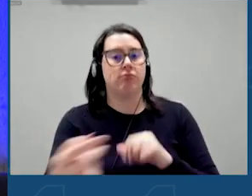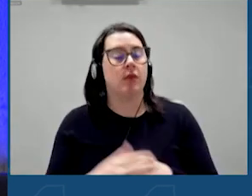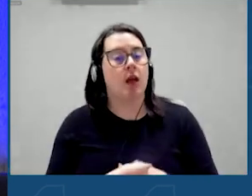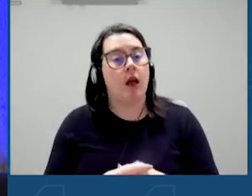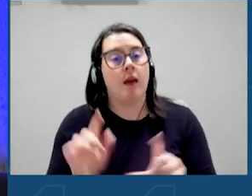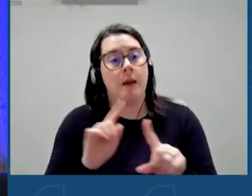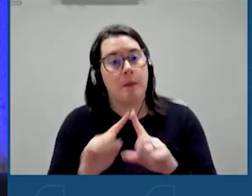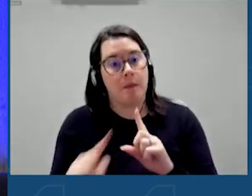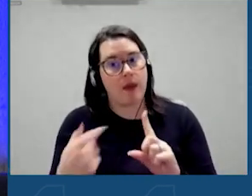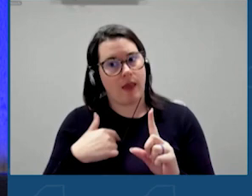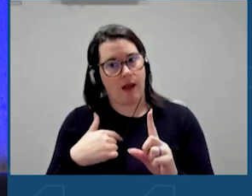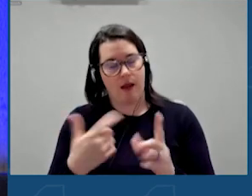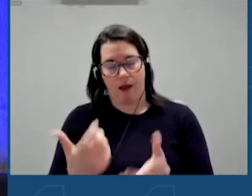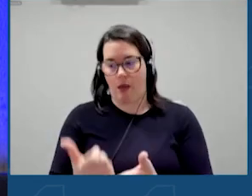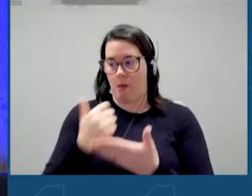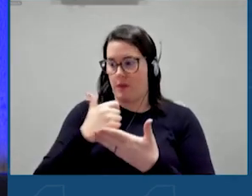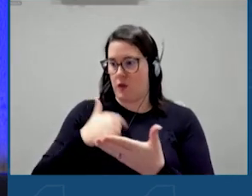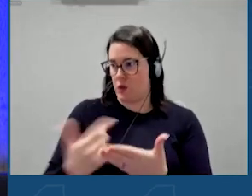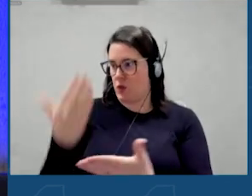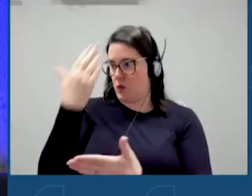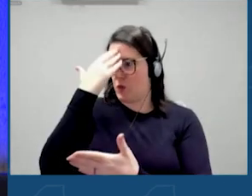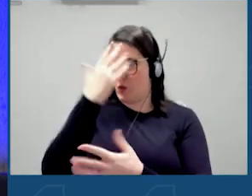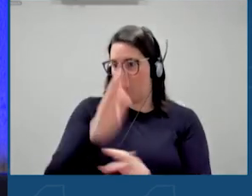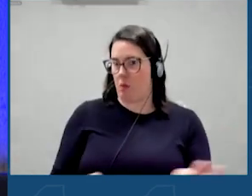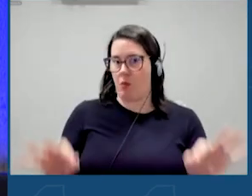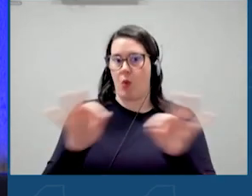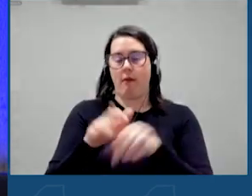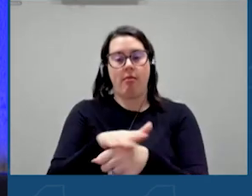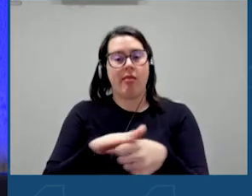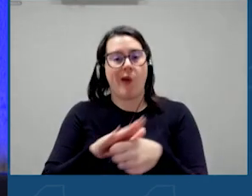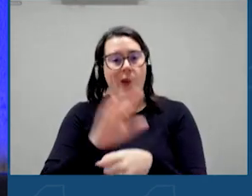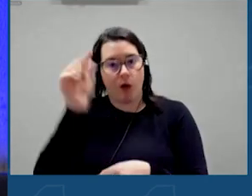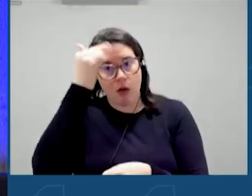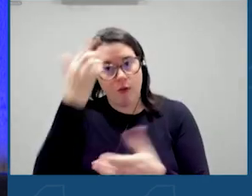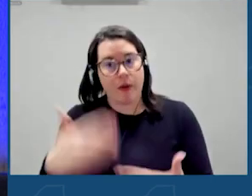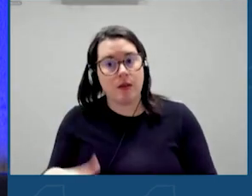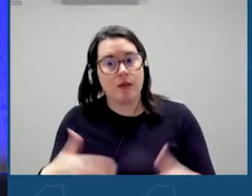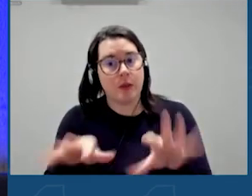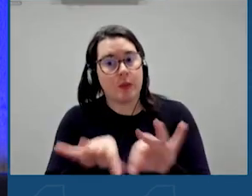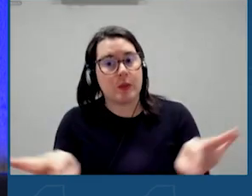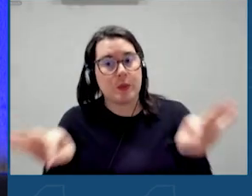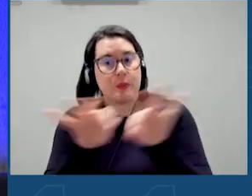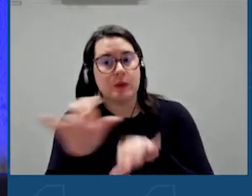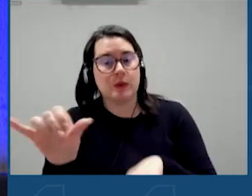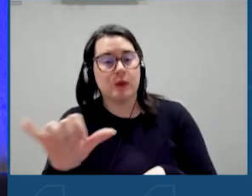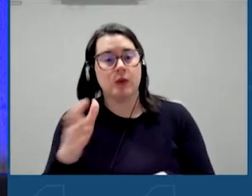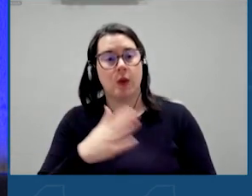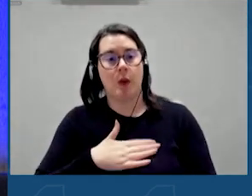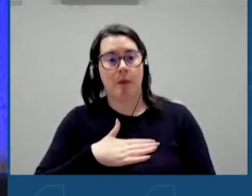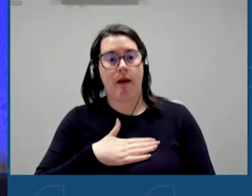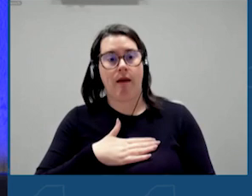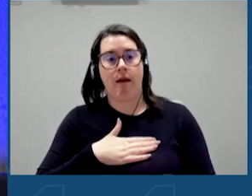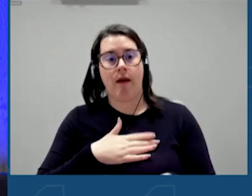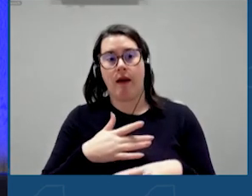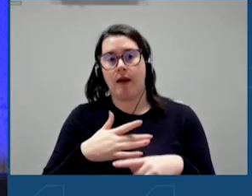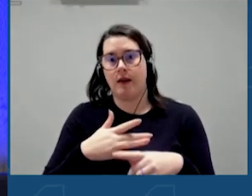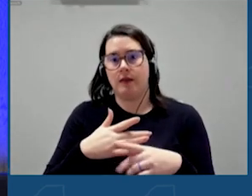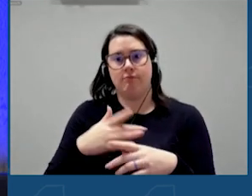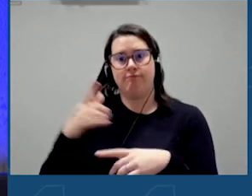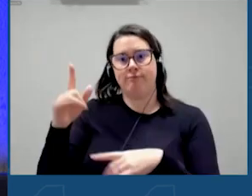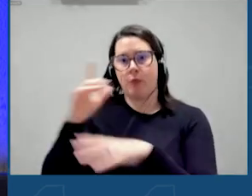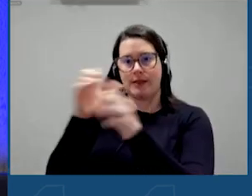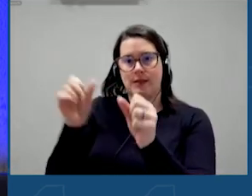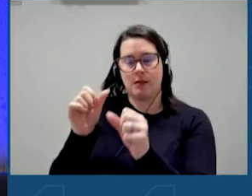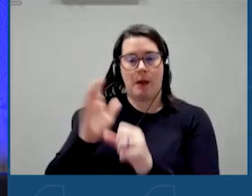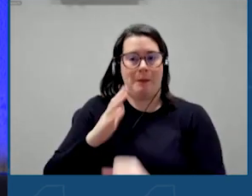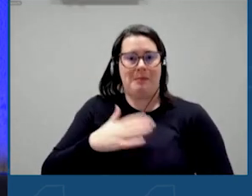toward the knowledge, the important role of local government as well. So it's also my administration's fight as well, as we're going to